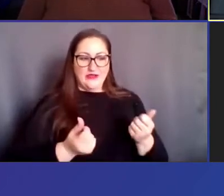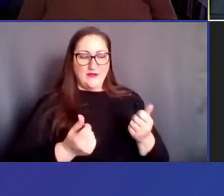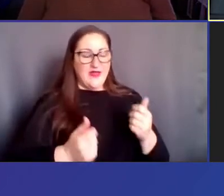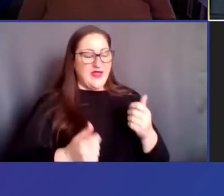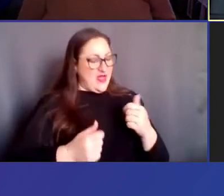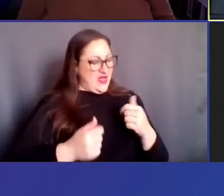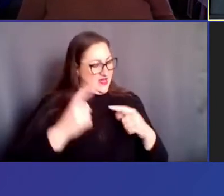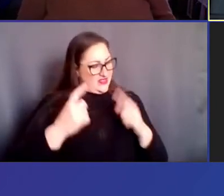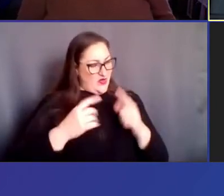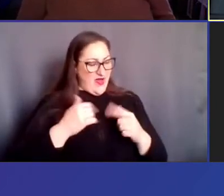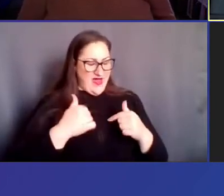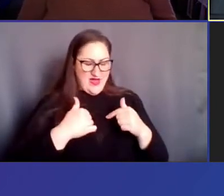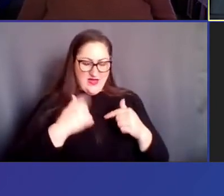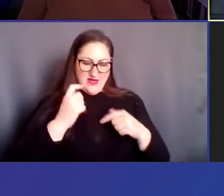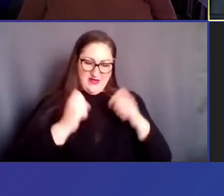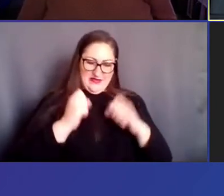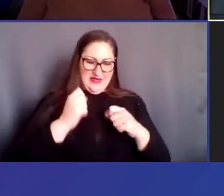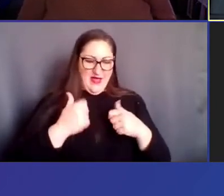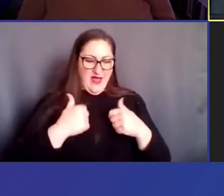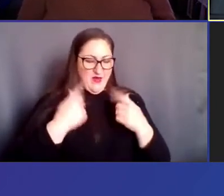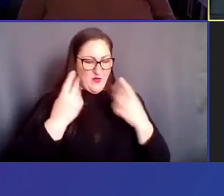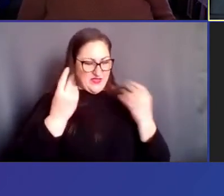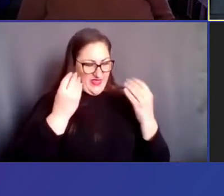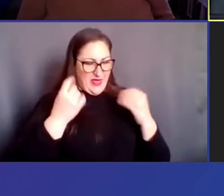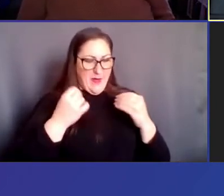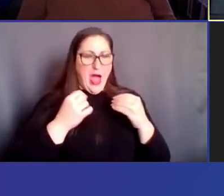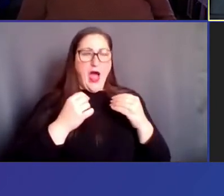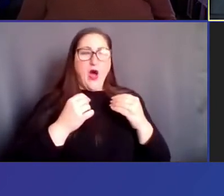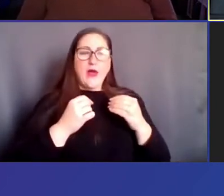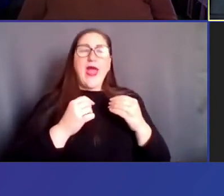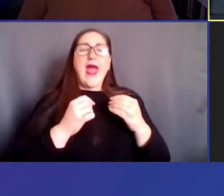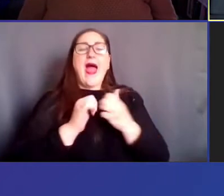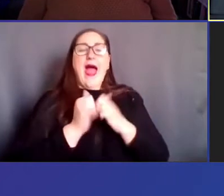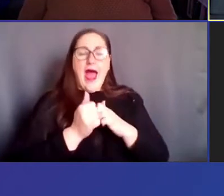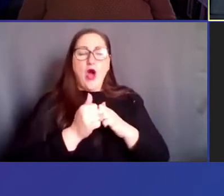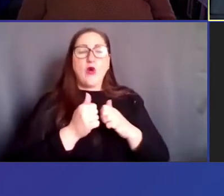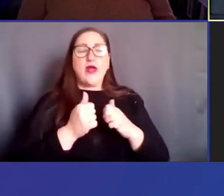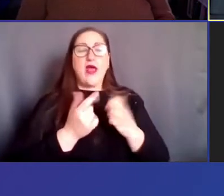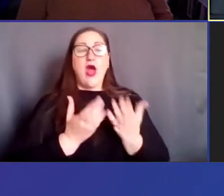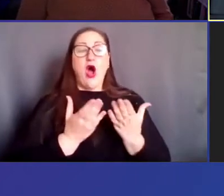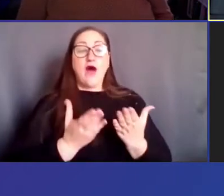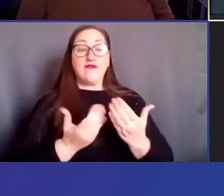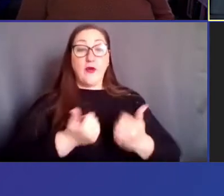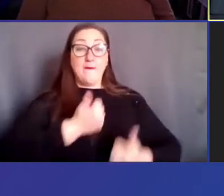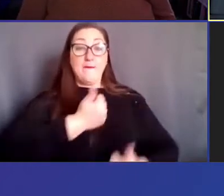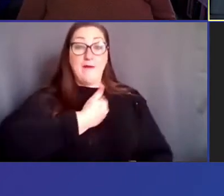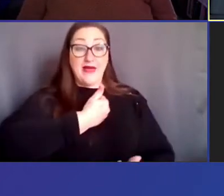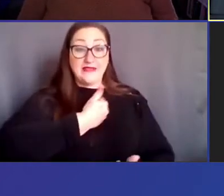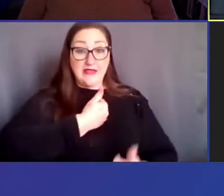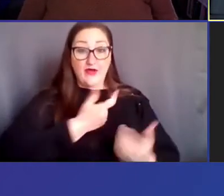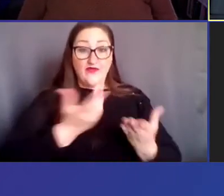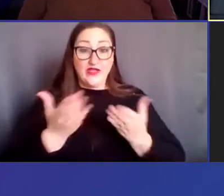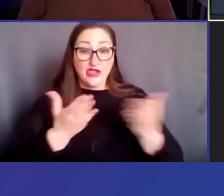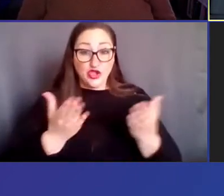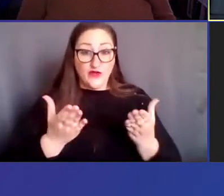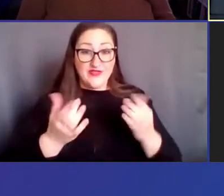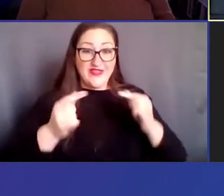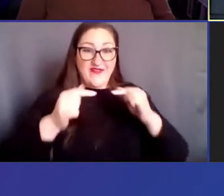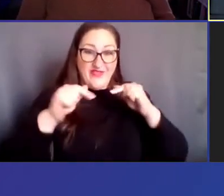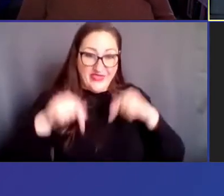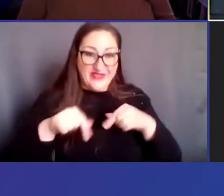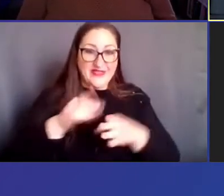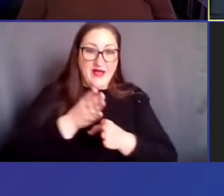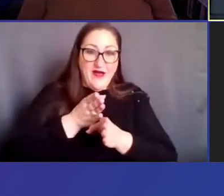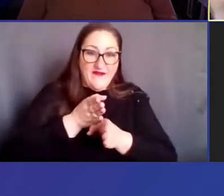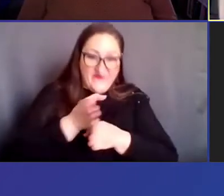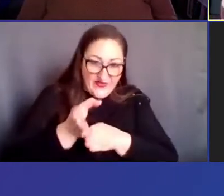am in service of our field at this time? And so I